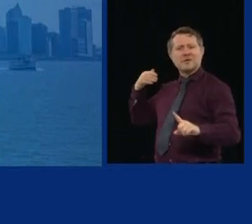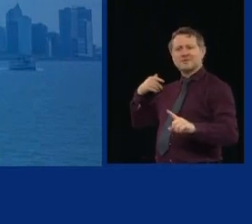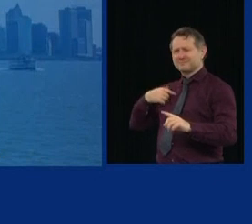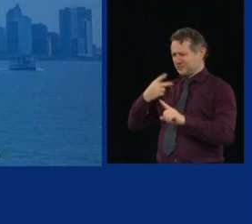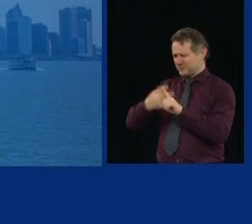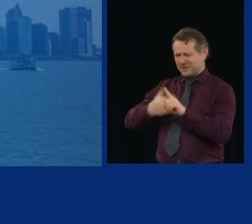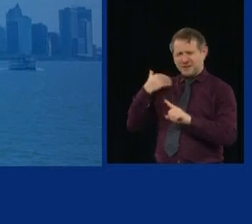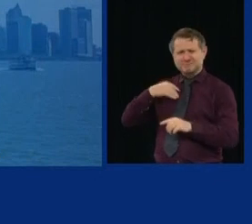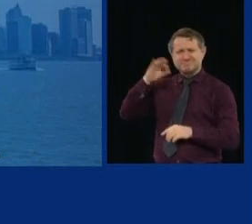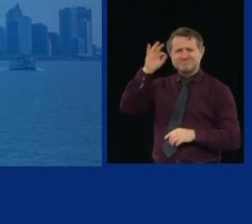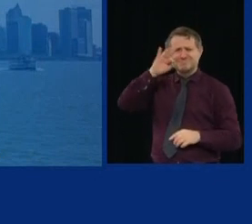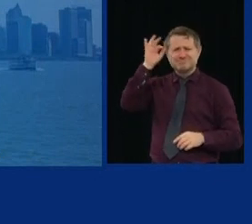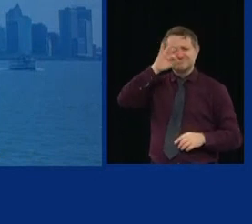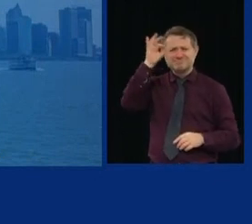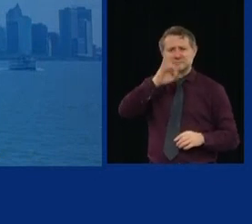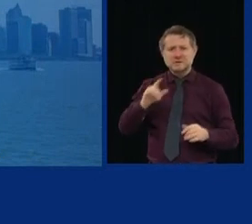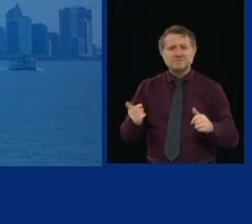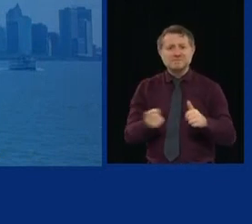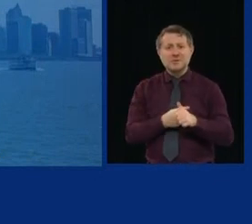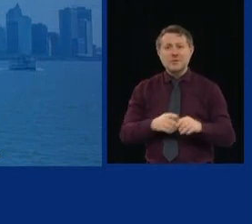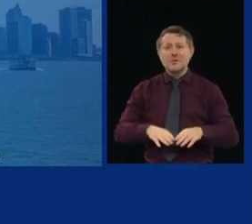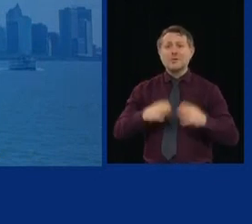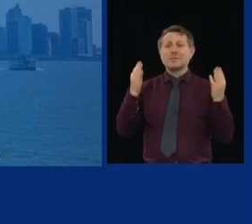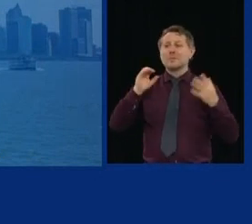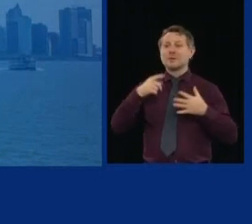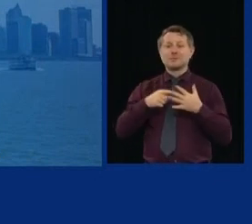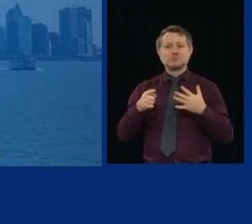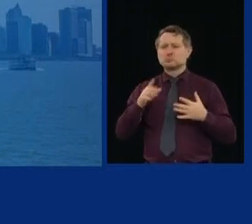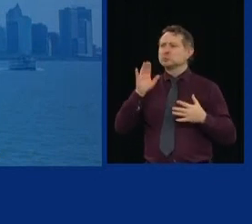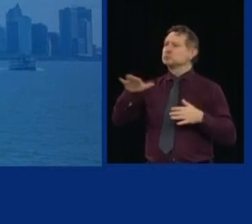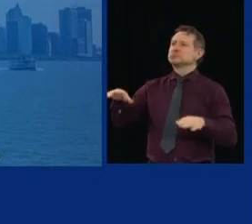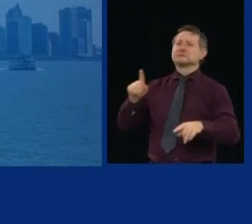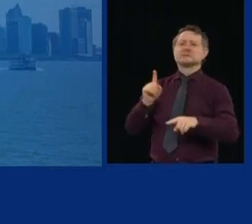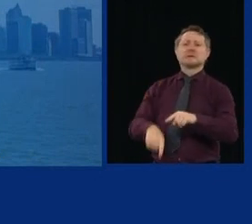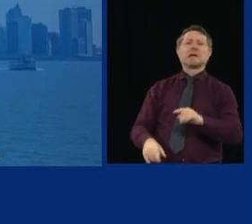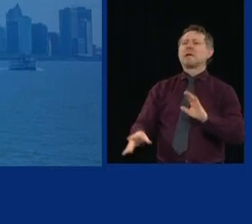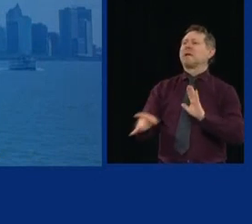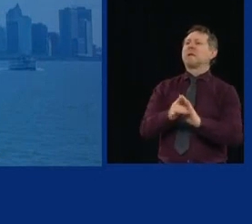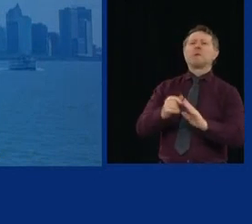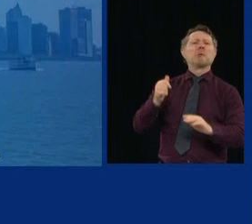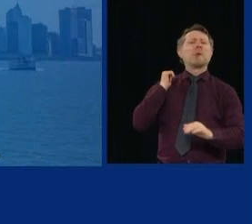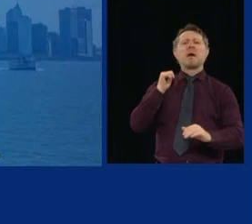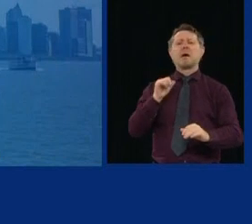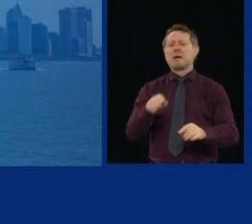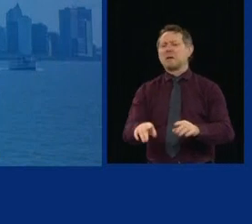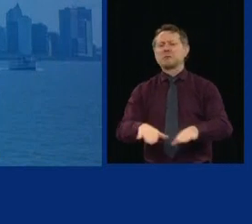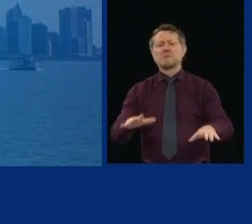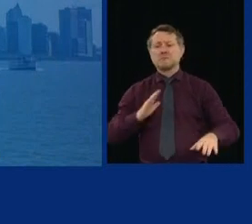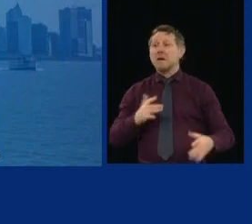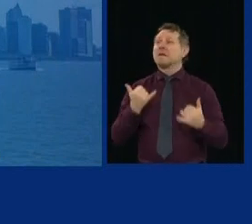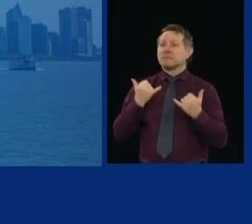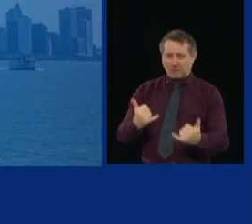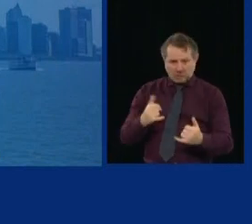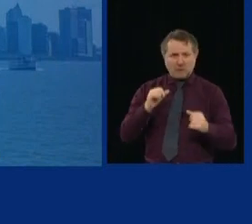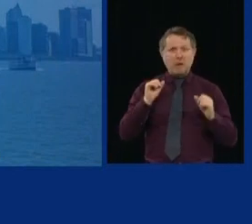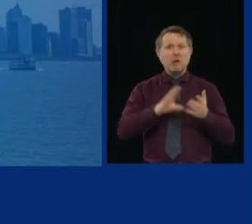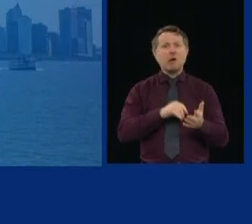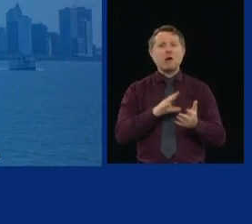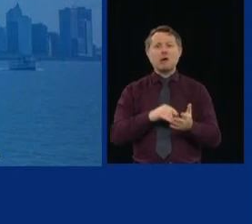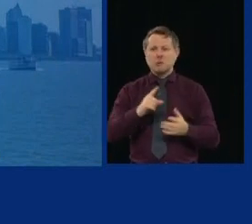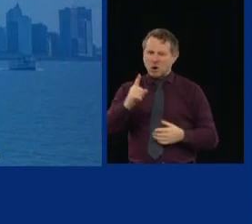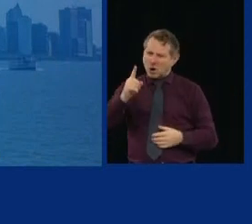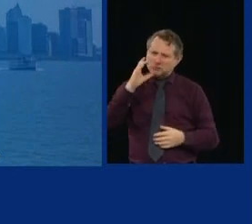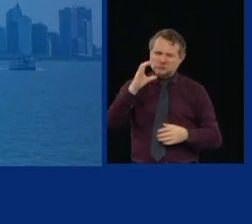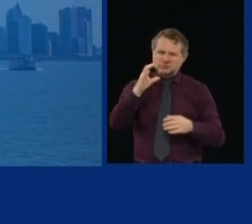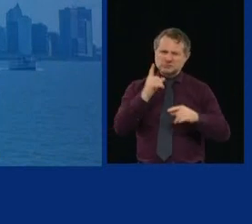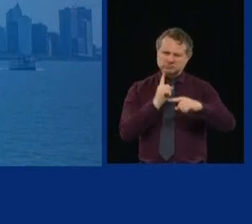be infected, except now we're studying 100 cases where children are in fact affected